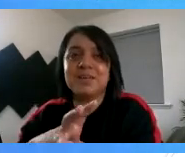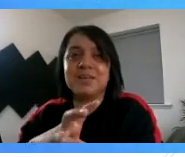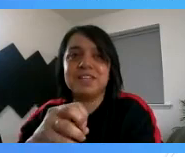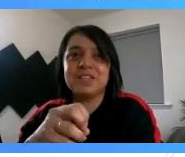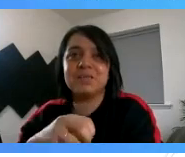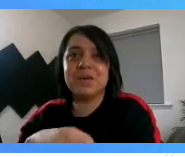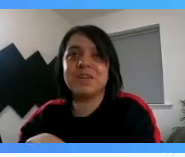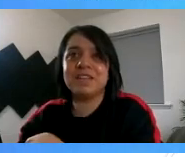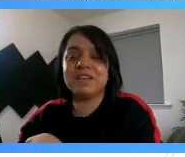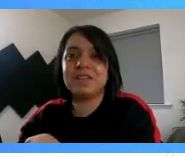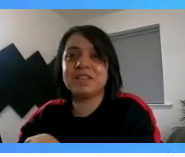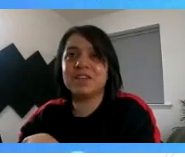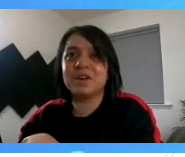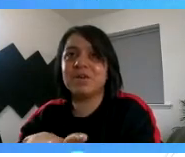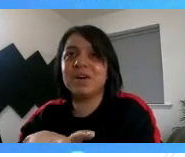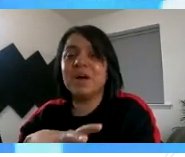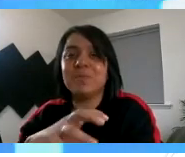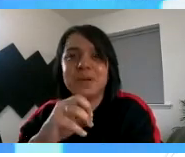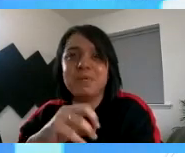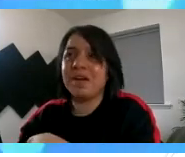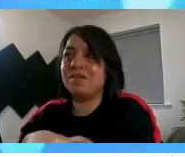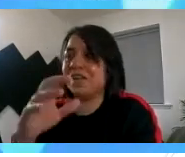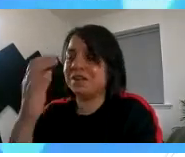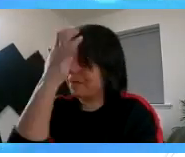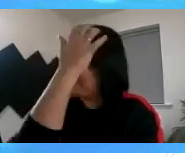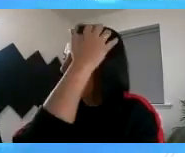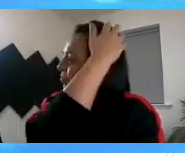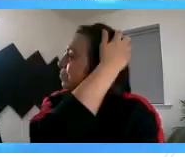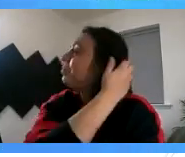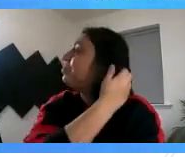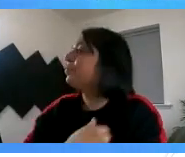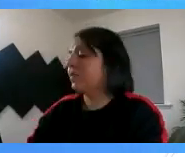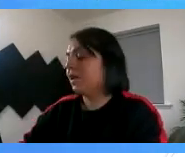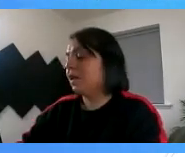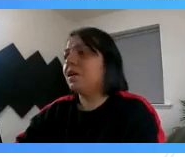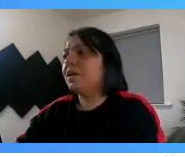you'll see some swearing at the end of this. So be prepared for that as well.